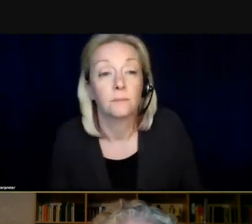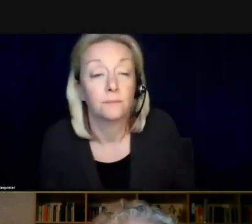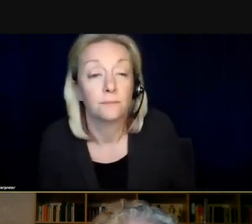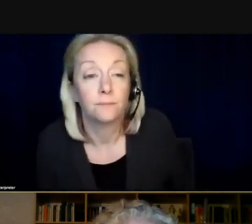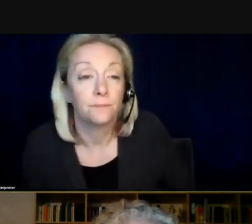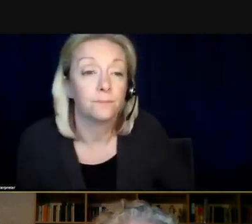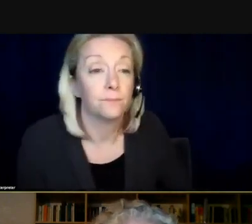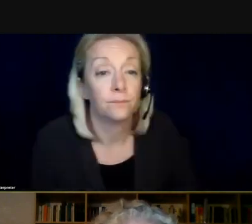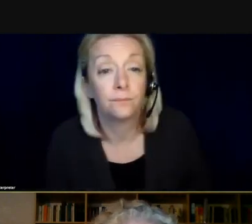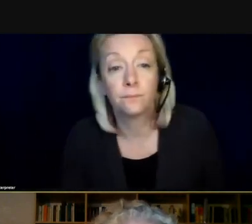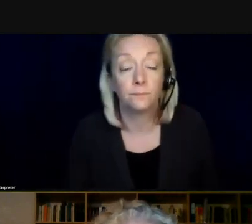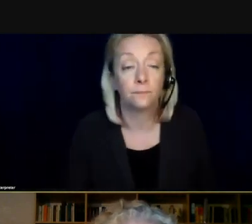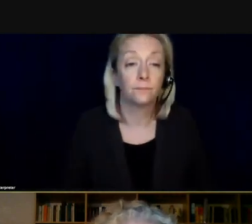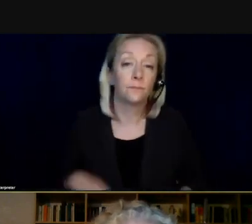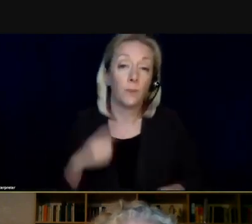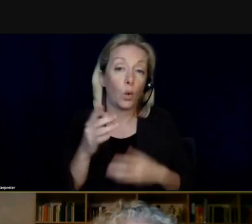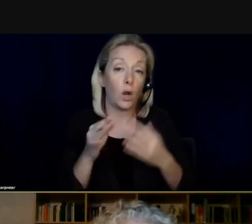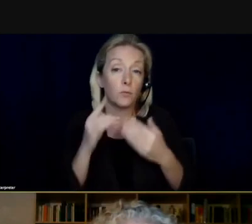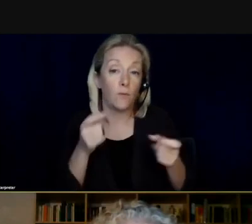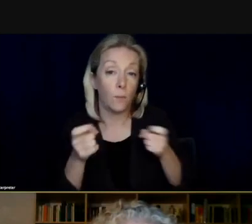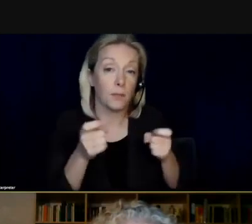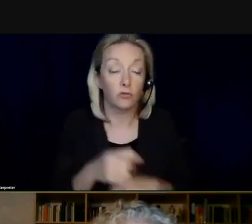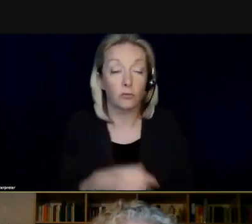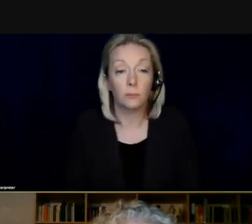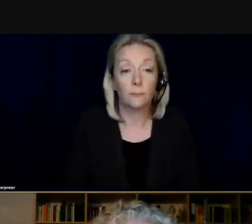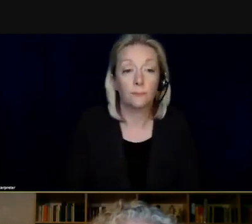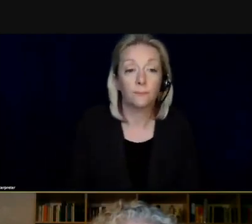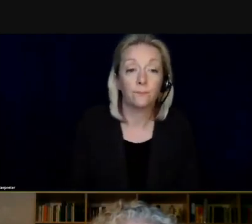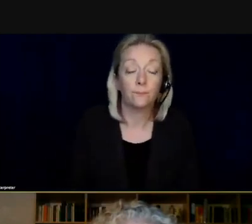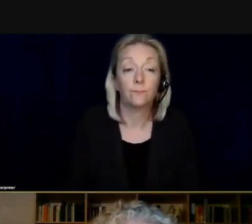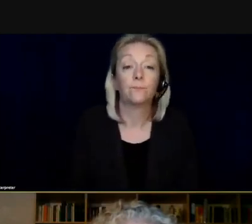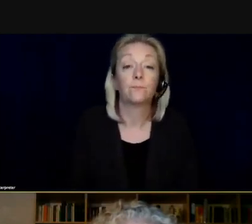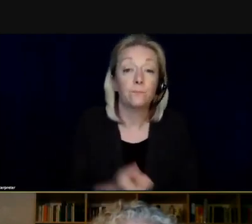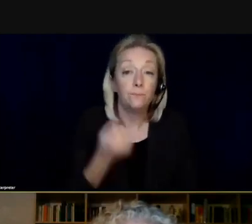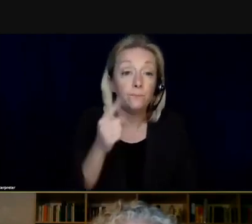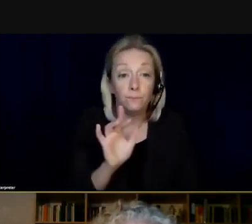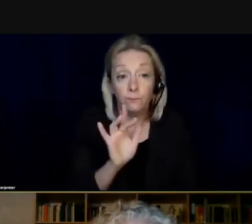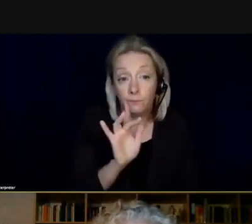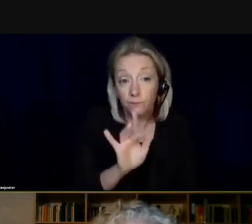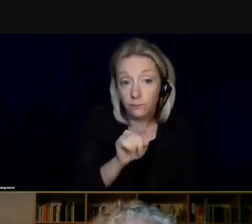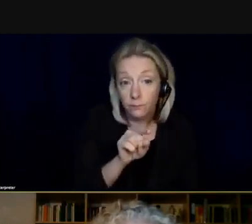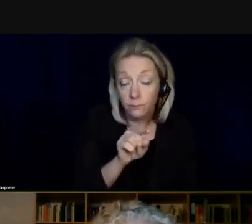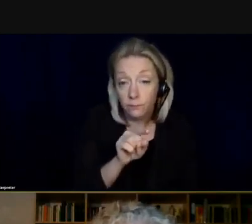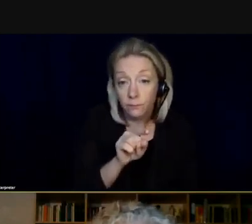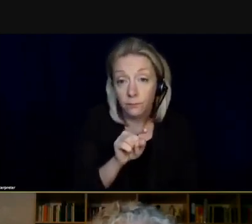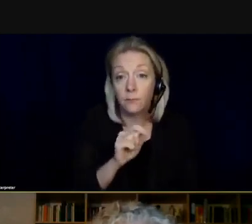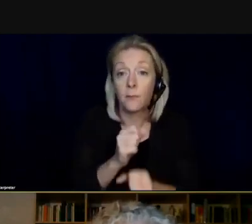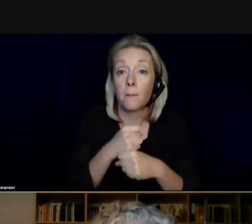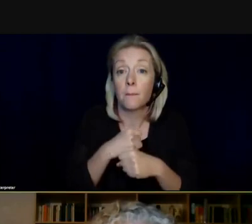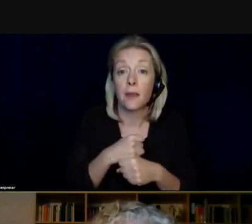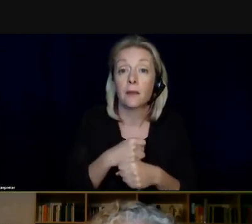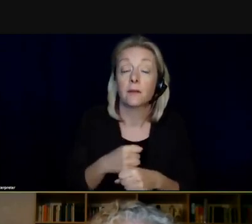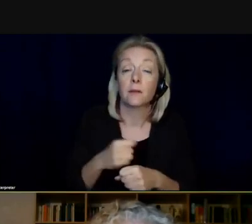So that's one way to manage your data. Now, when you click over here, create or retrieve